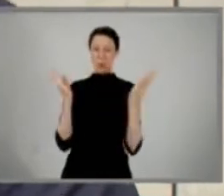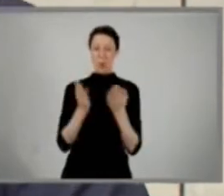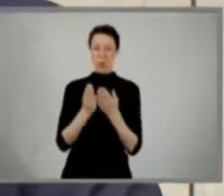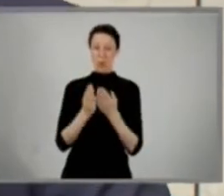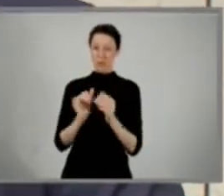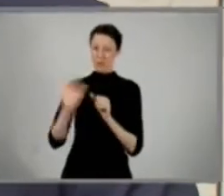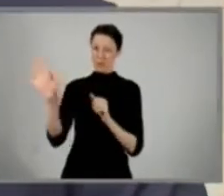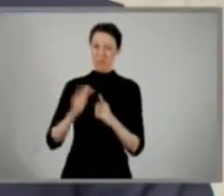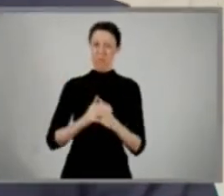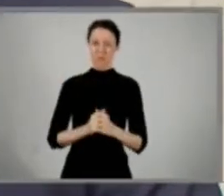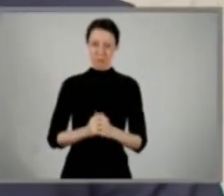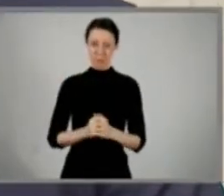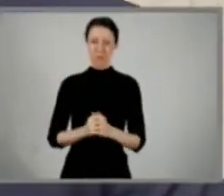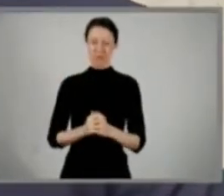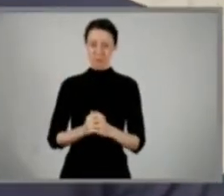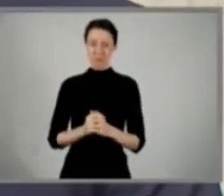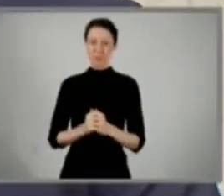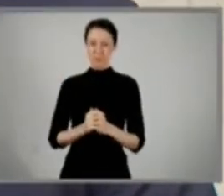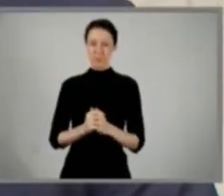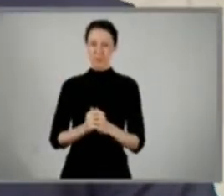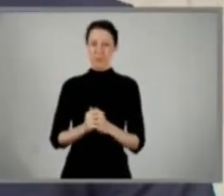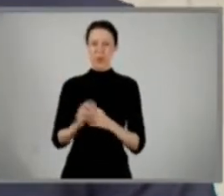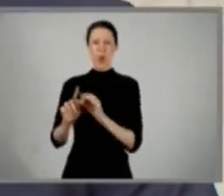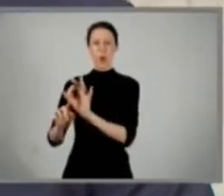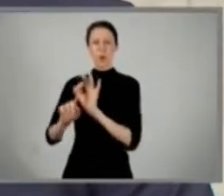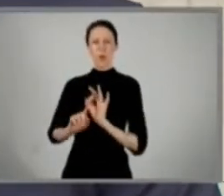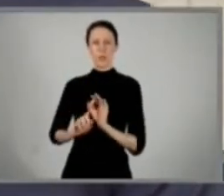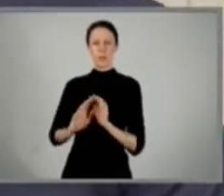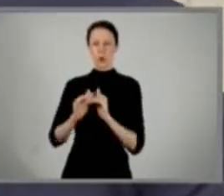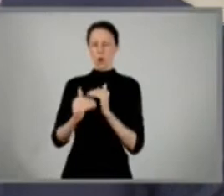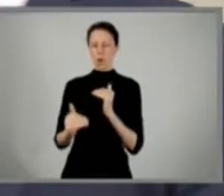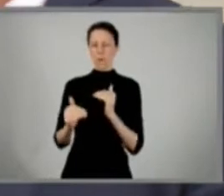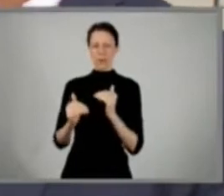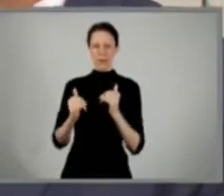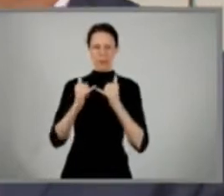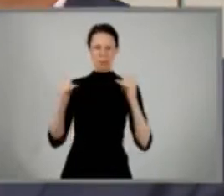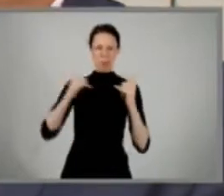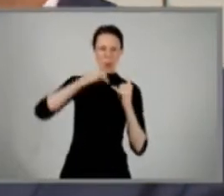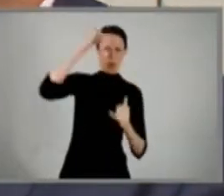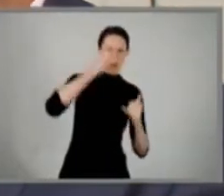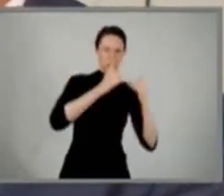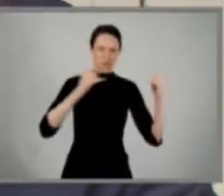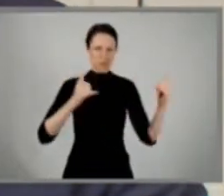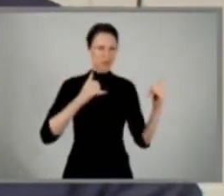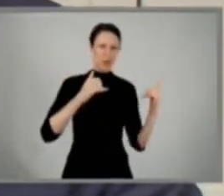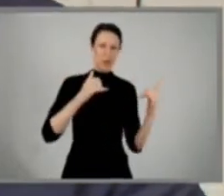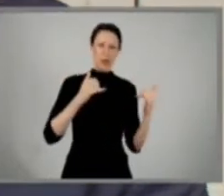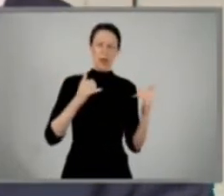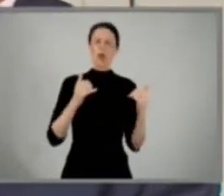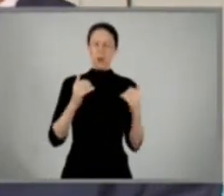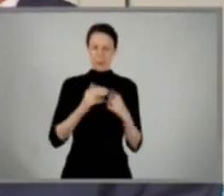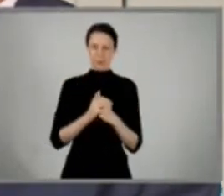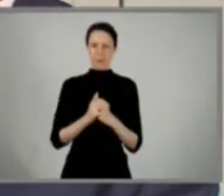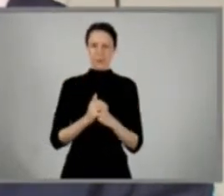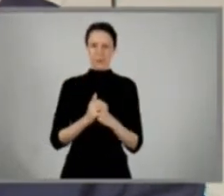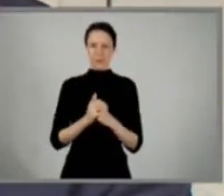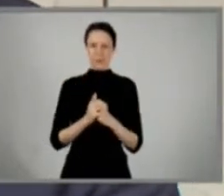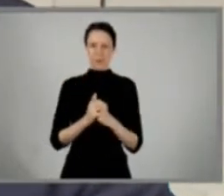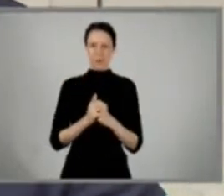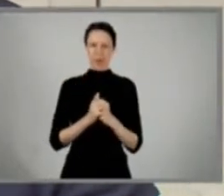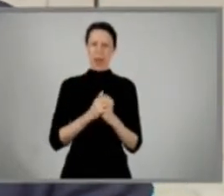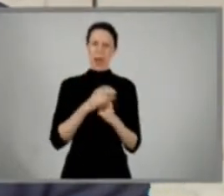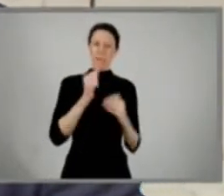state borders, obviously WA is set to reopen to most states tomorrow, but the health minister has said they'll slap restrictions back up, hard